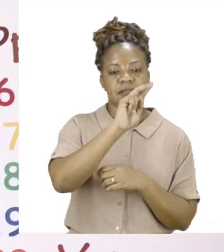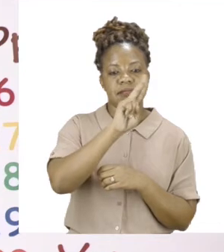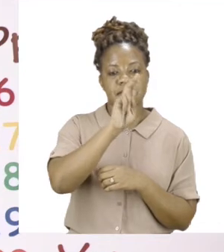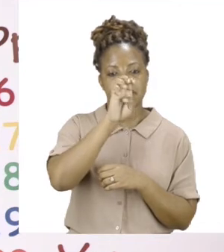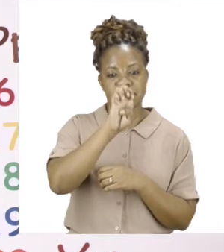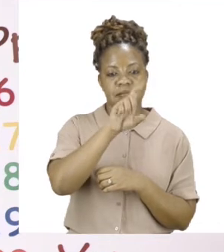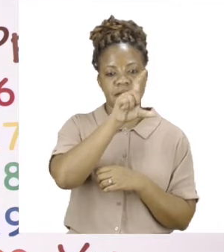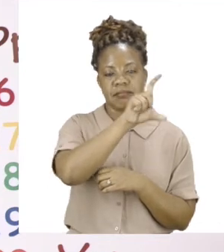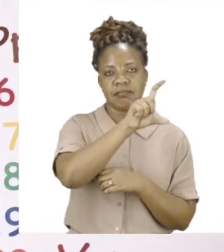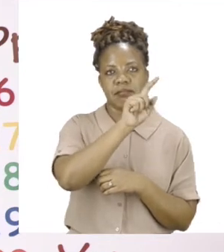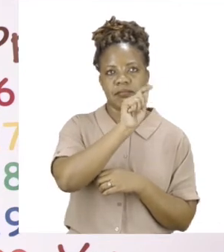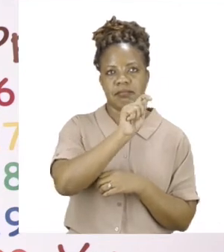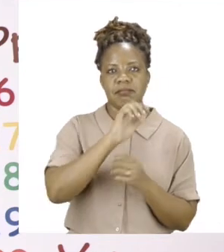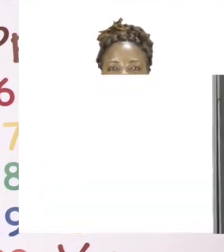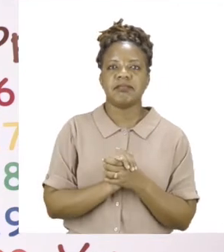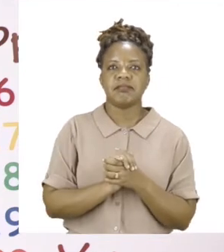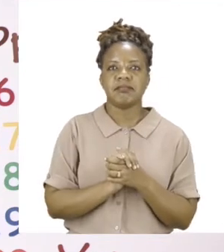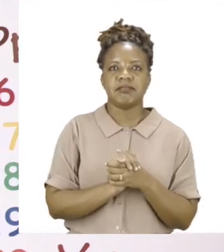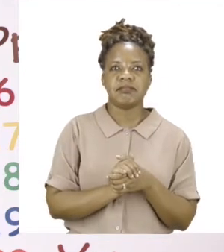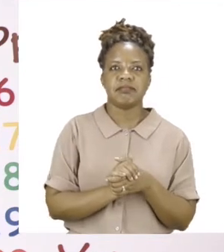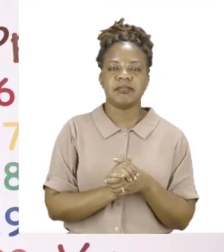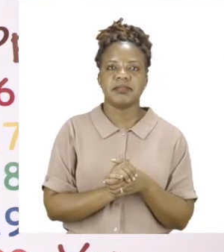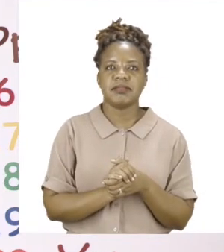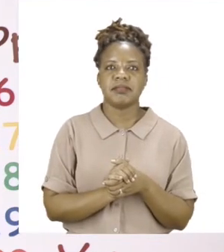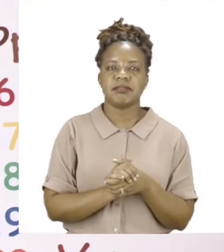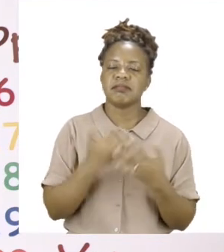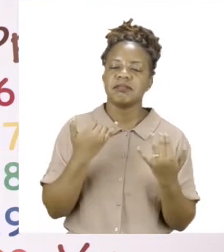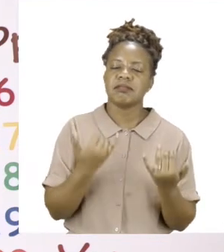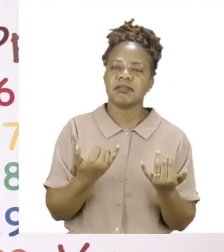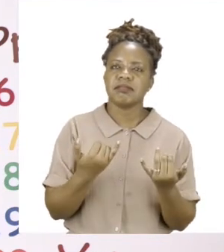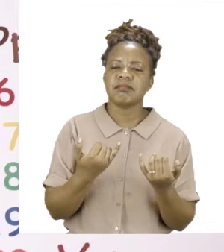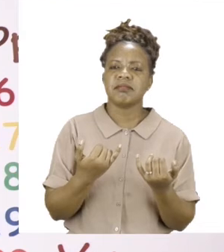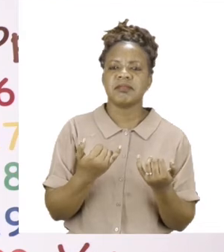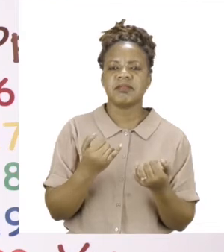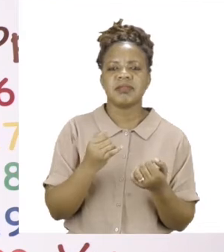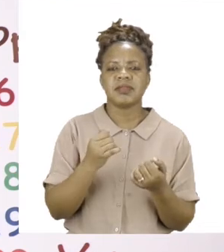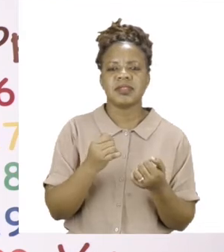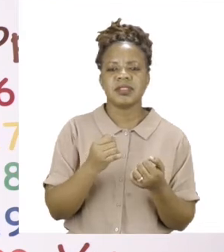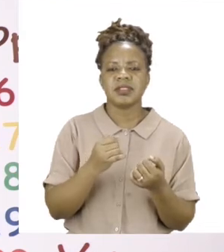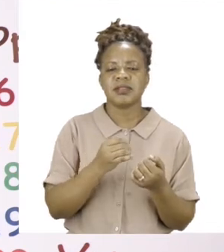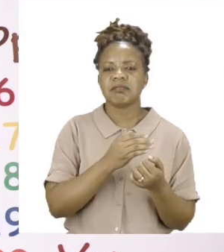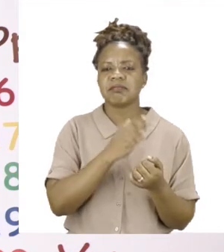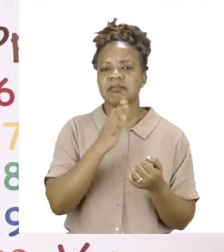Now we have the word the. And from here we need to figure out what the sentence says.